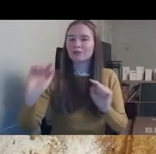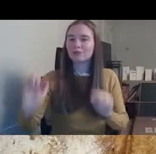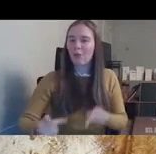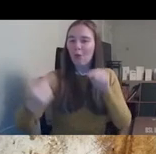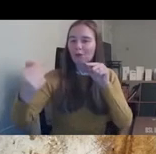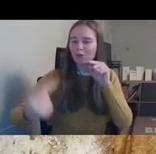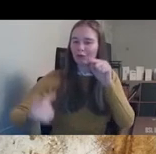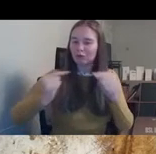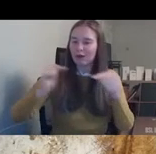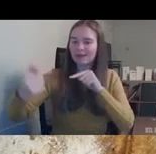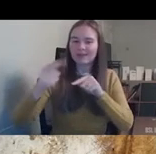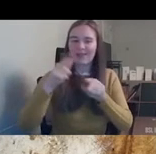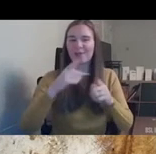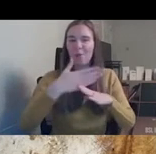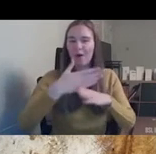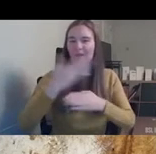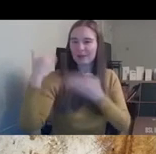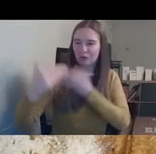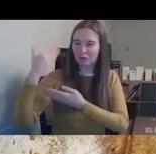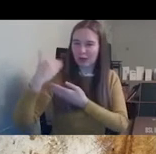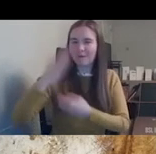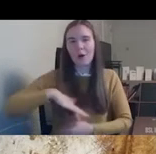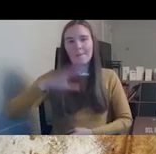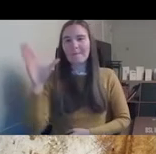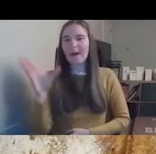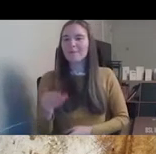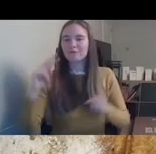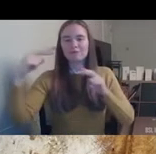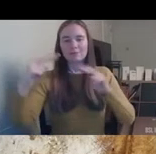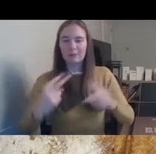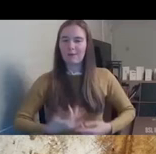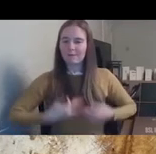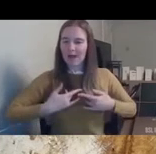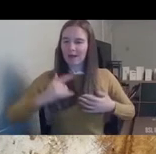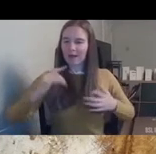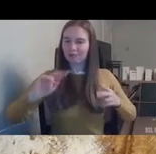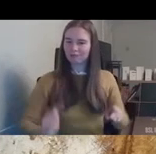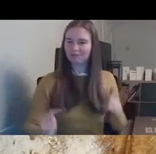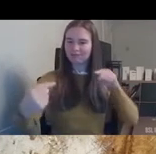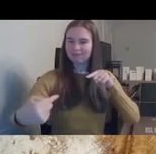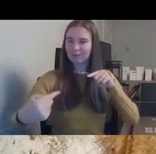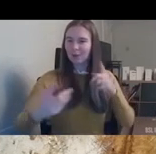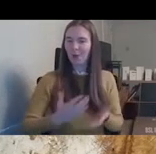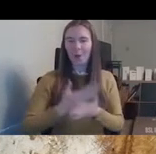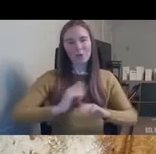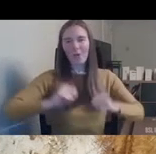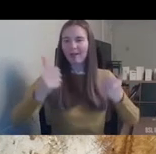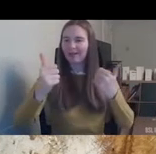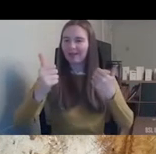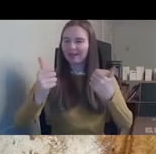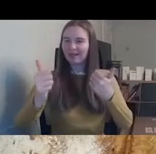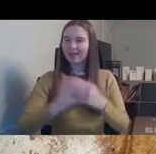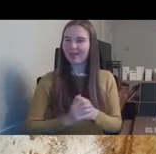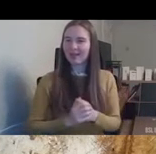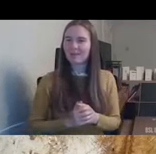history. And from an African perspective, we felt, and in a way, the juxtaposition worked quite well. And as a way